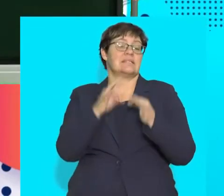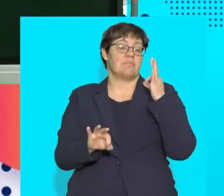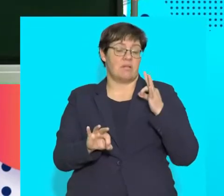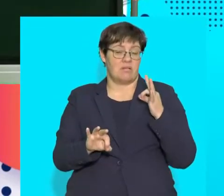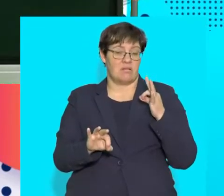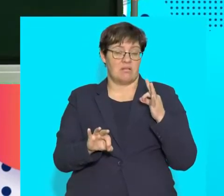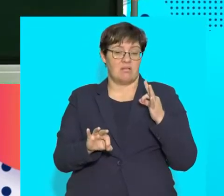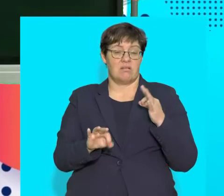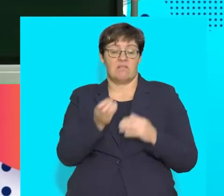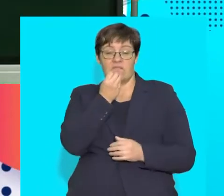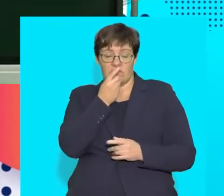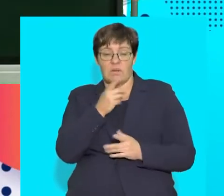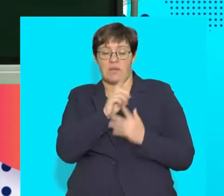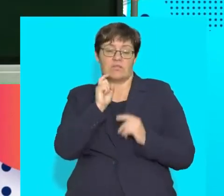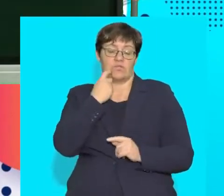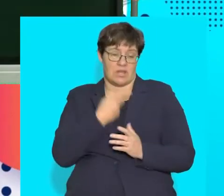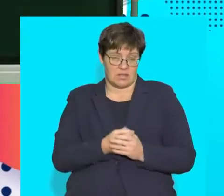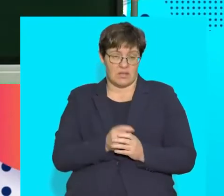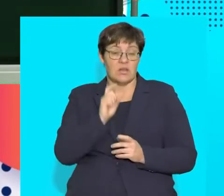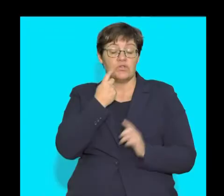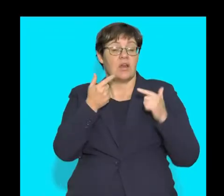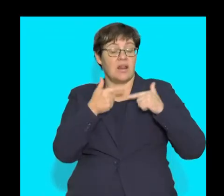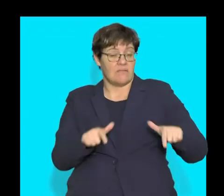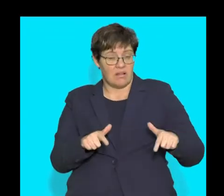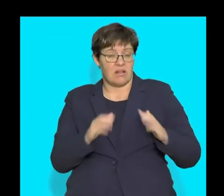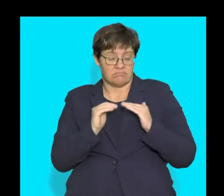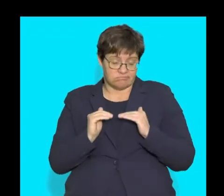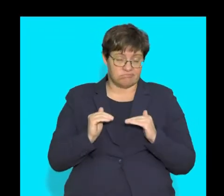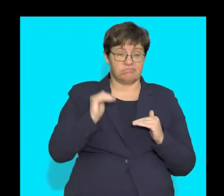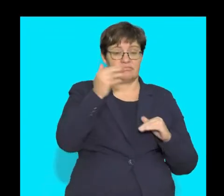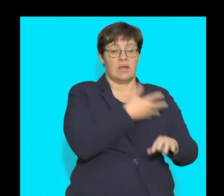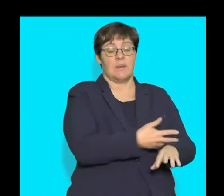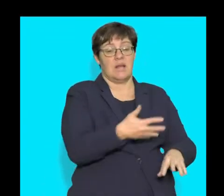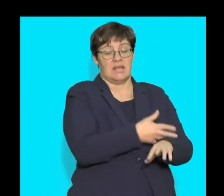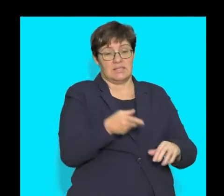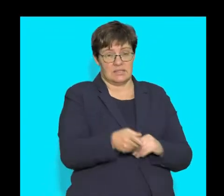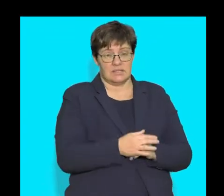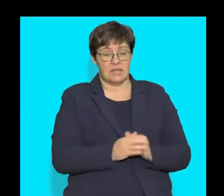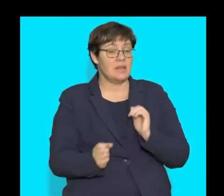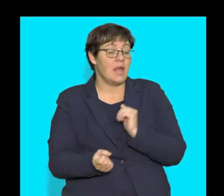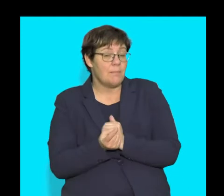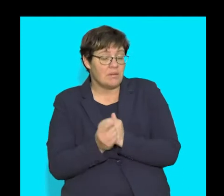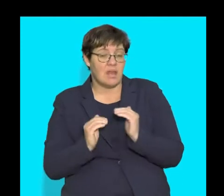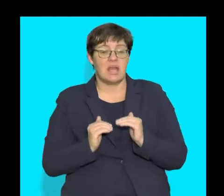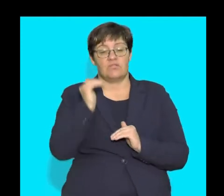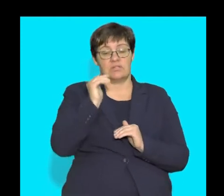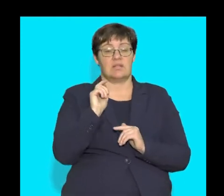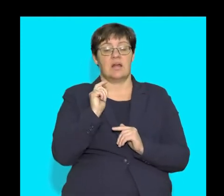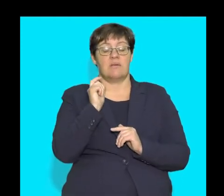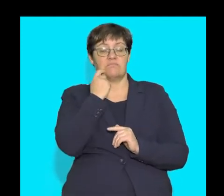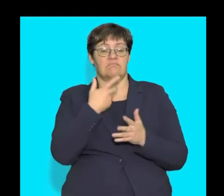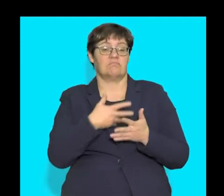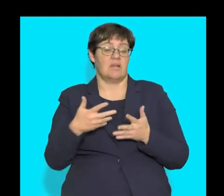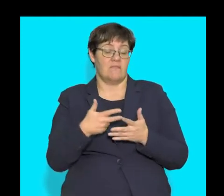to produce the simple molecules, in this case, sugar. The sugar levels will then increase in the bloodstream, causing